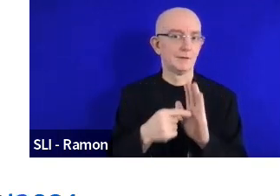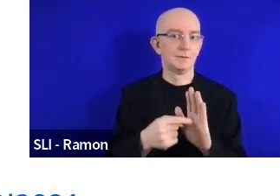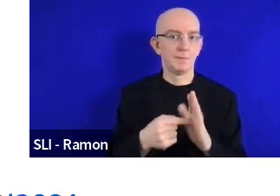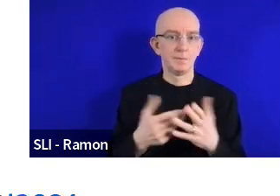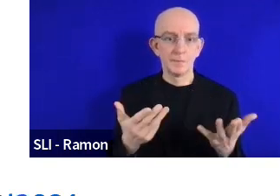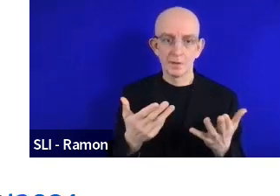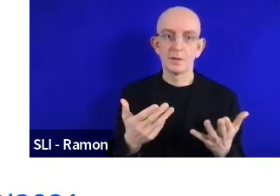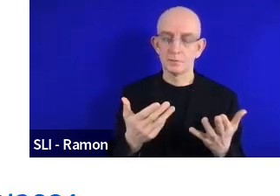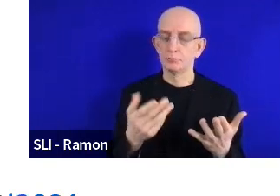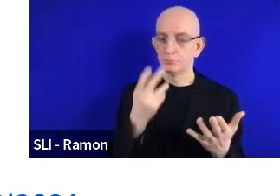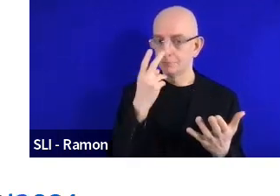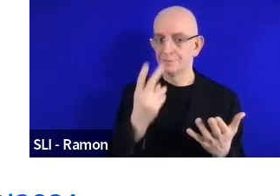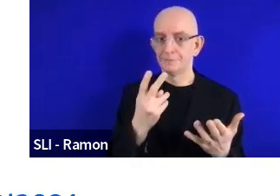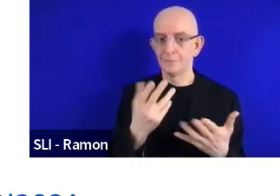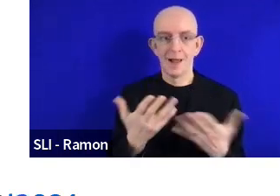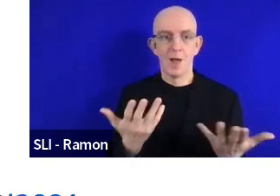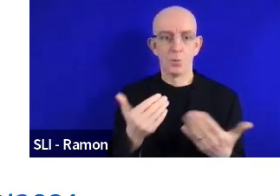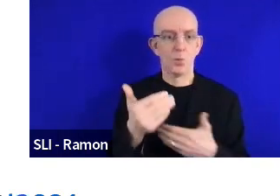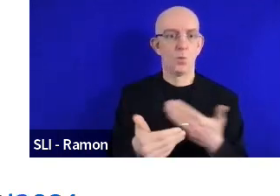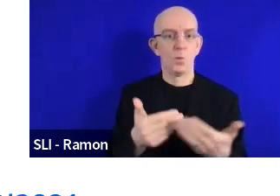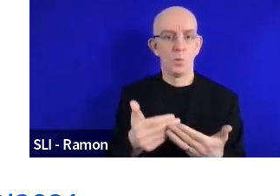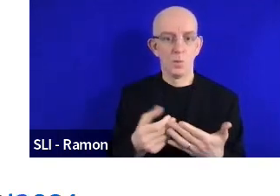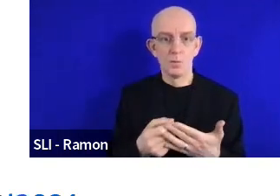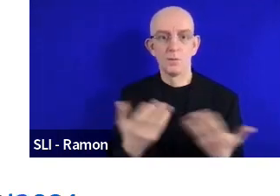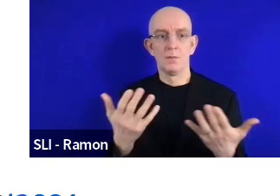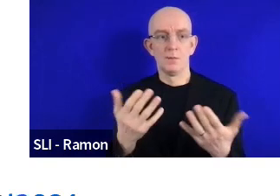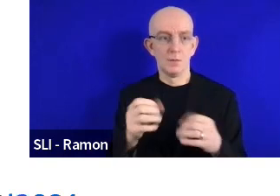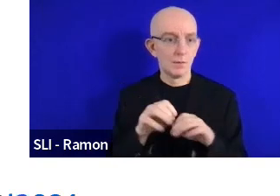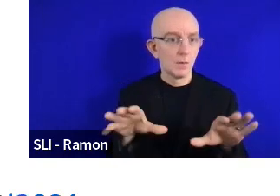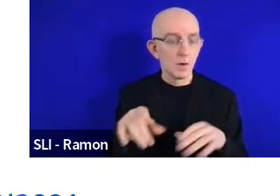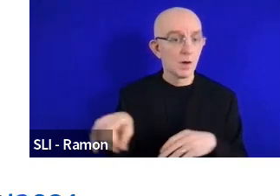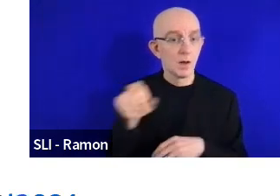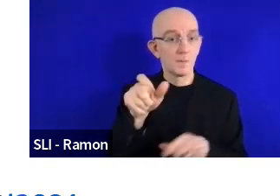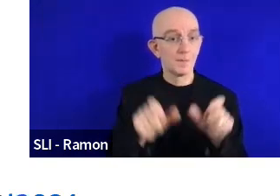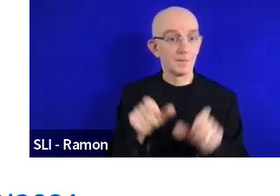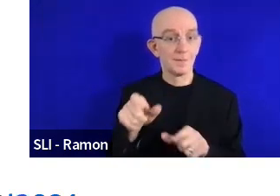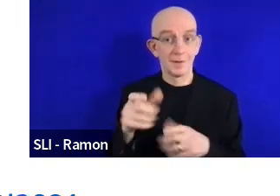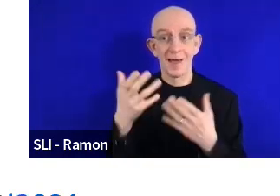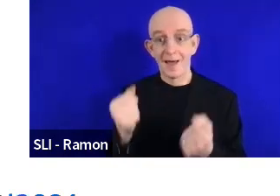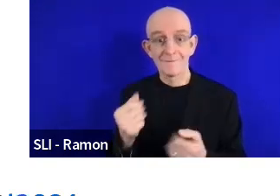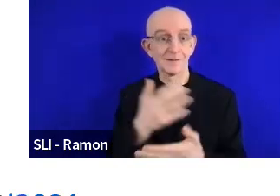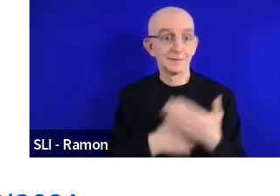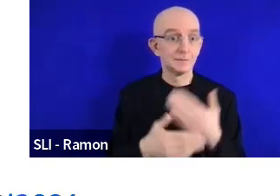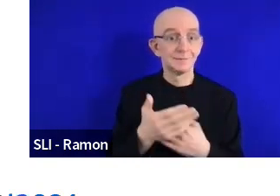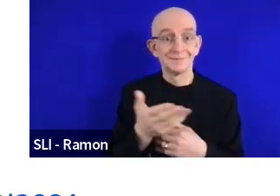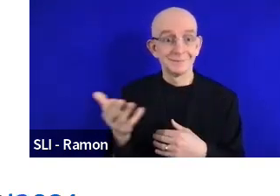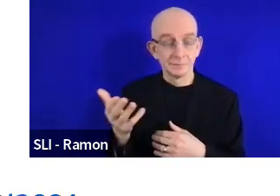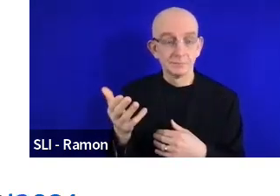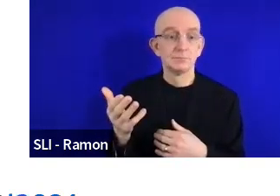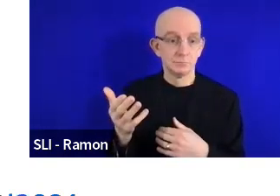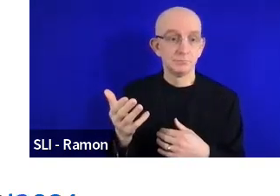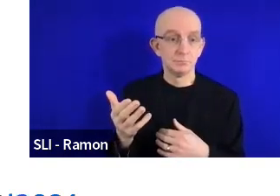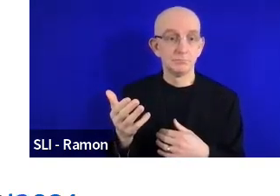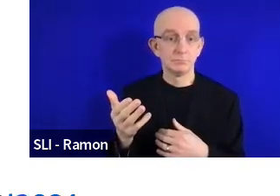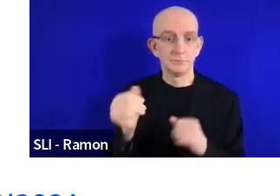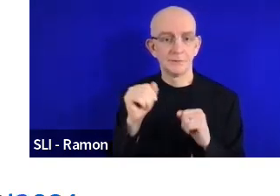and also, imagine, many other people at younger ages with disabilities. Thank you. I hope you found it interesting.